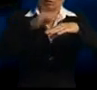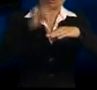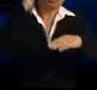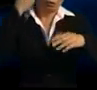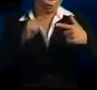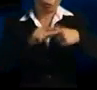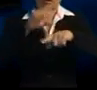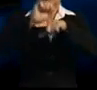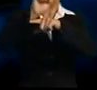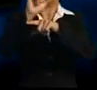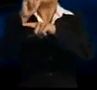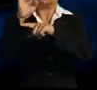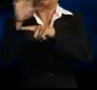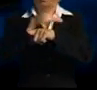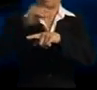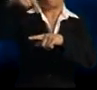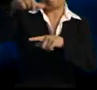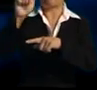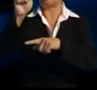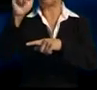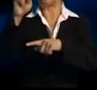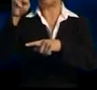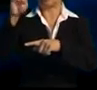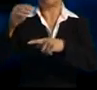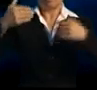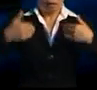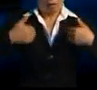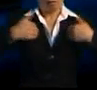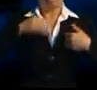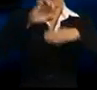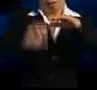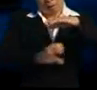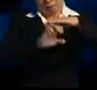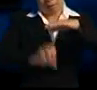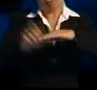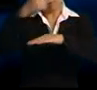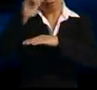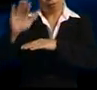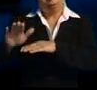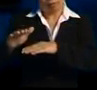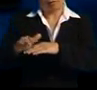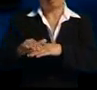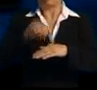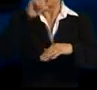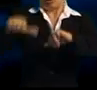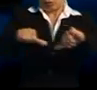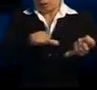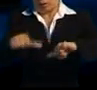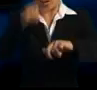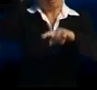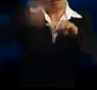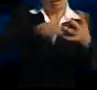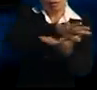gold, silver, and platinum. They exist as elements because they are inactive and